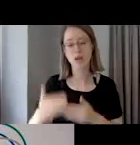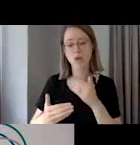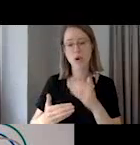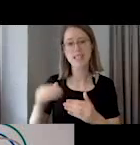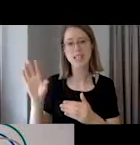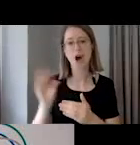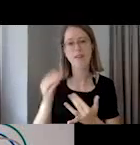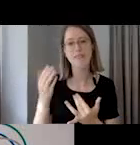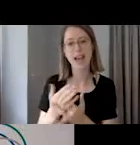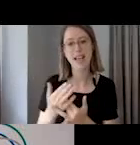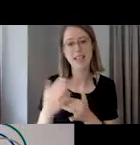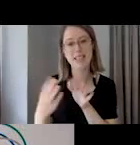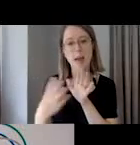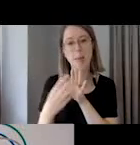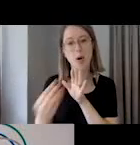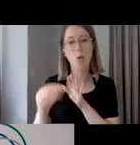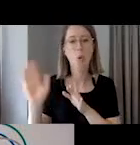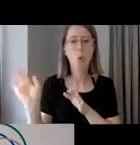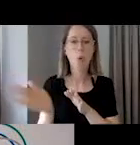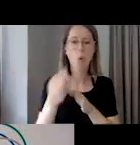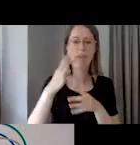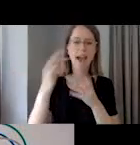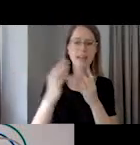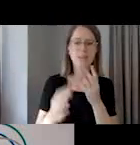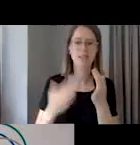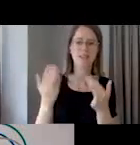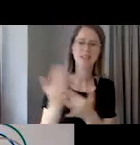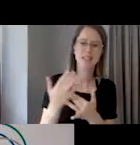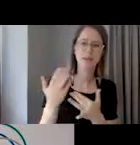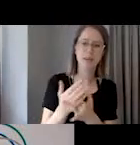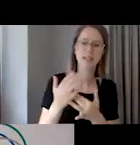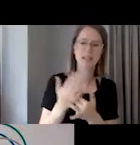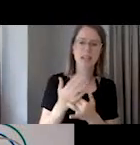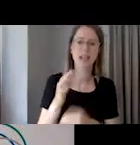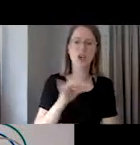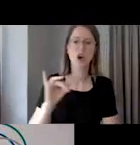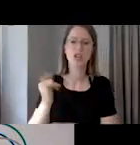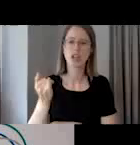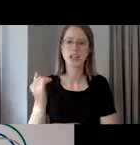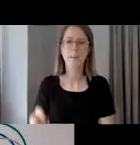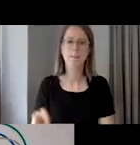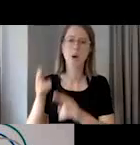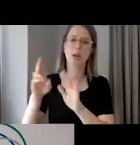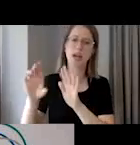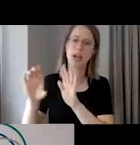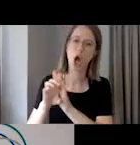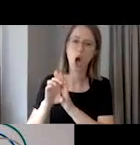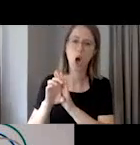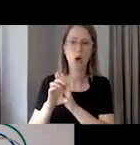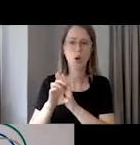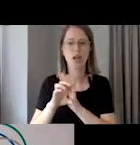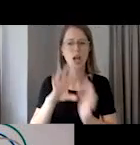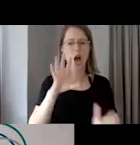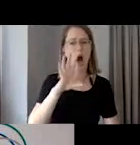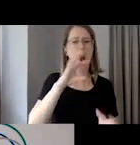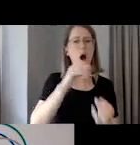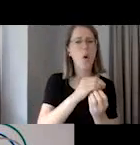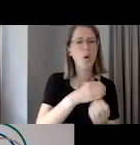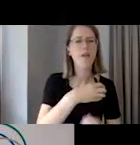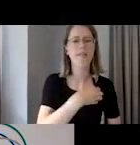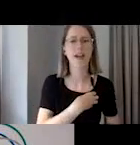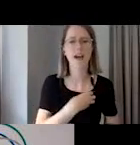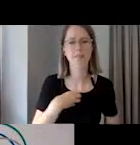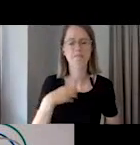access, all the aspects of accessibility, that it's not just a building code, it's whole of government. It